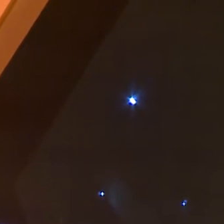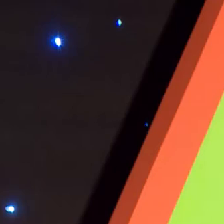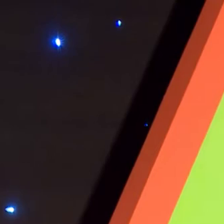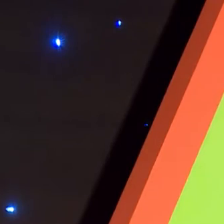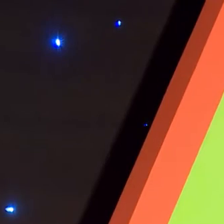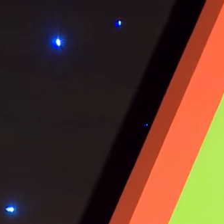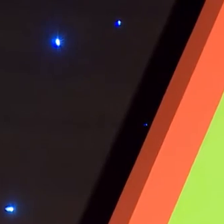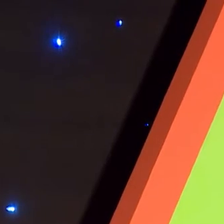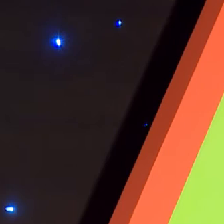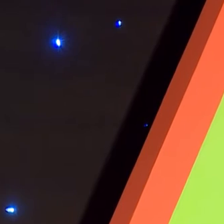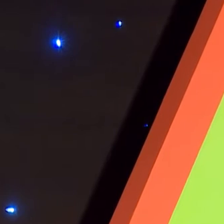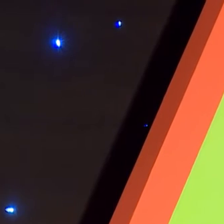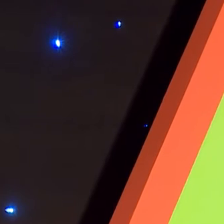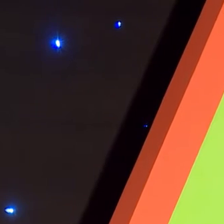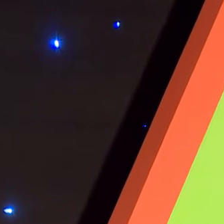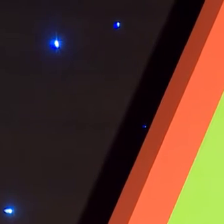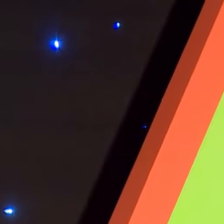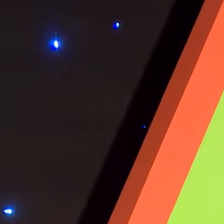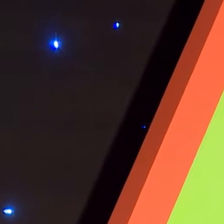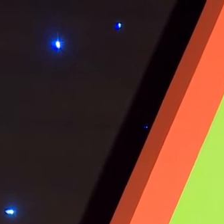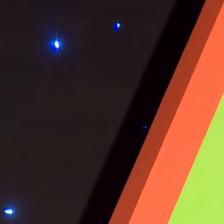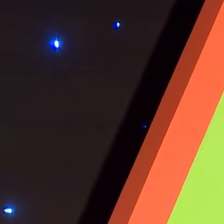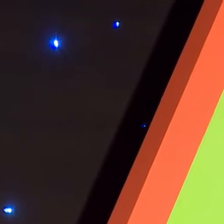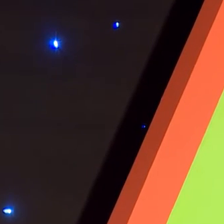pretend to pay attention while I was daydreaming.